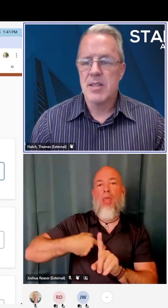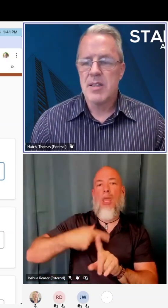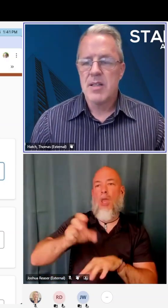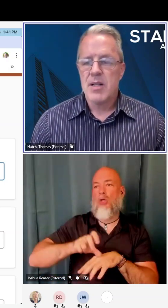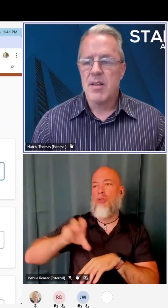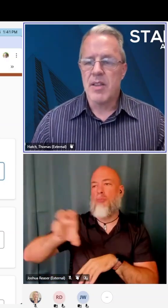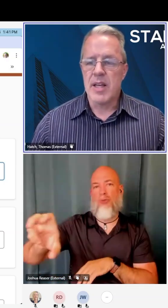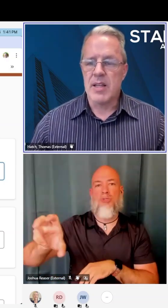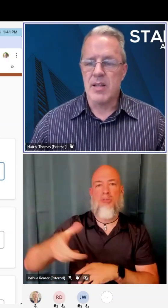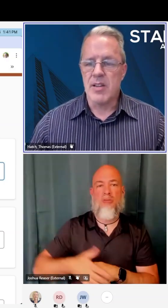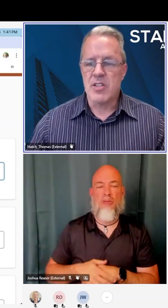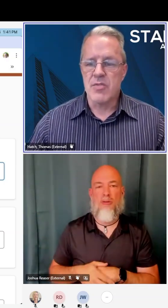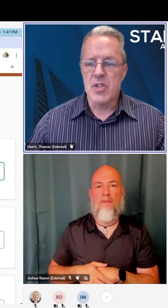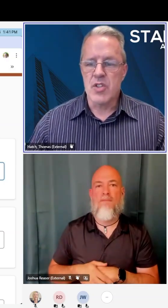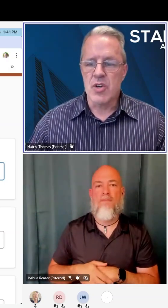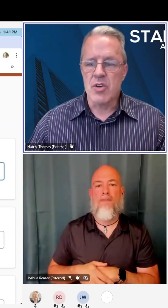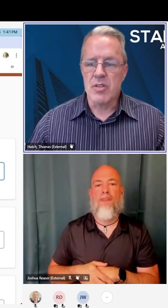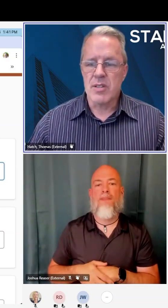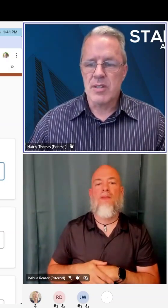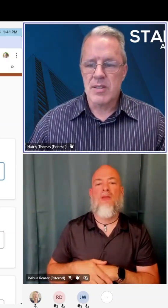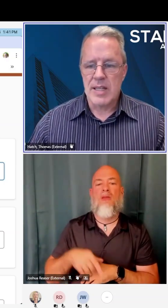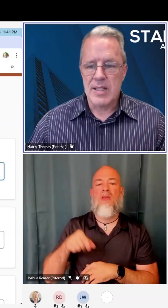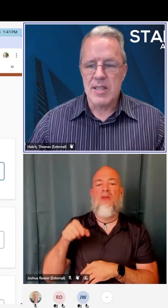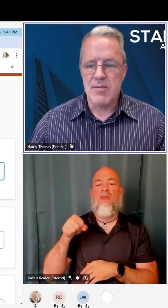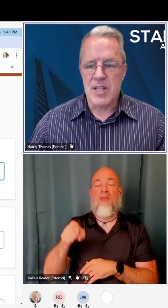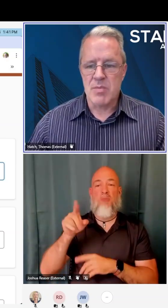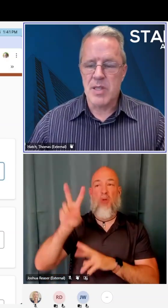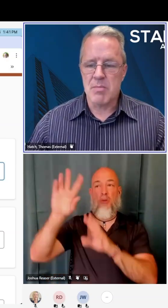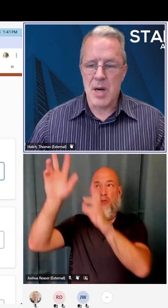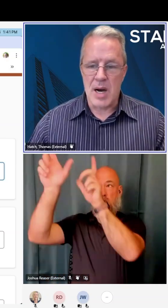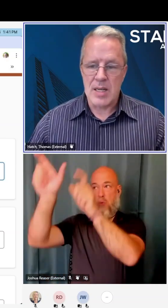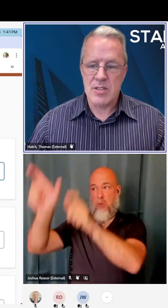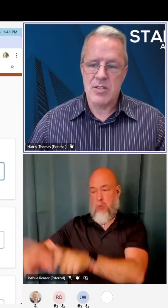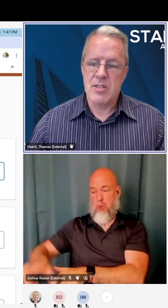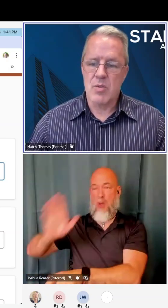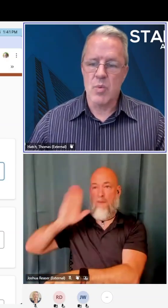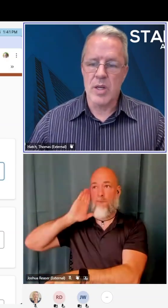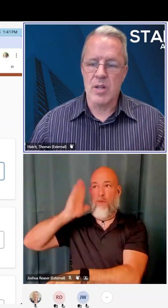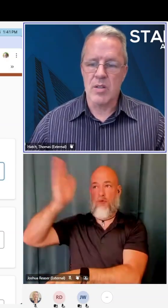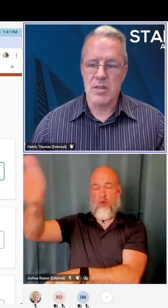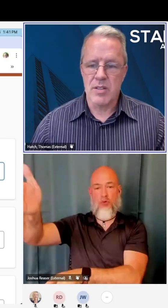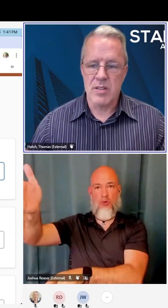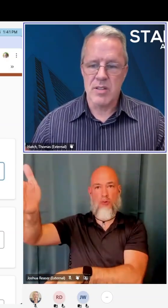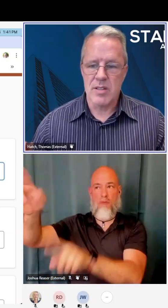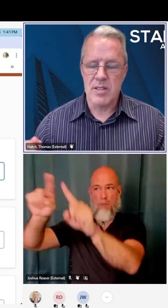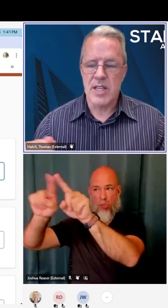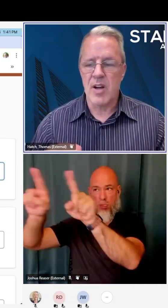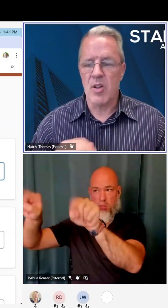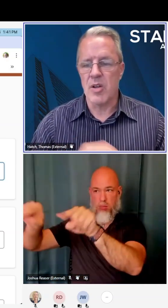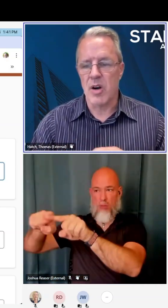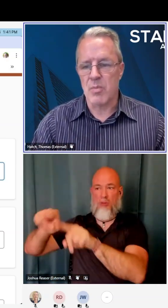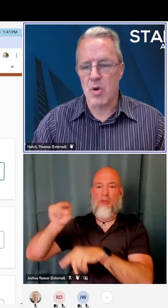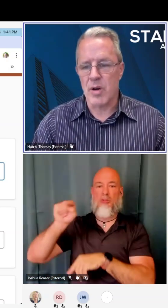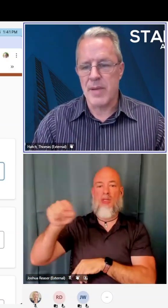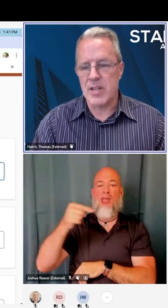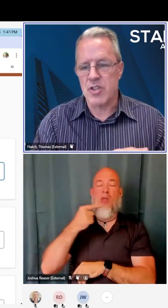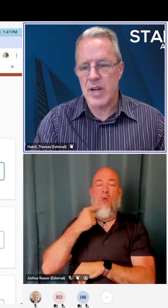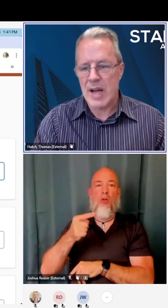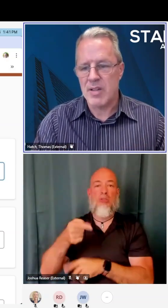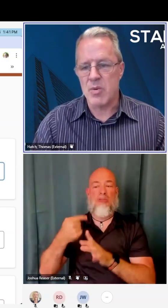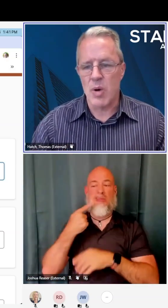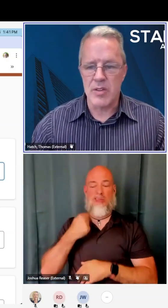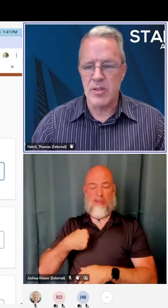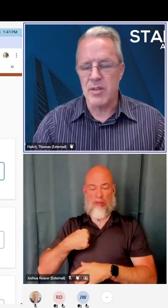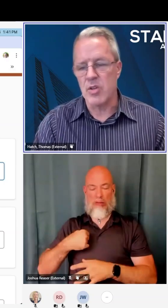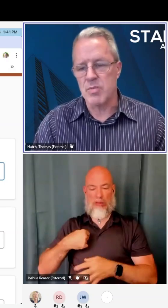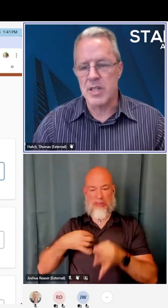in, then this future investment box will tell our program manager